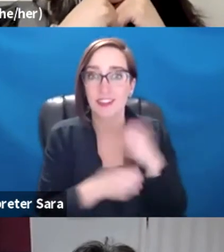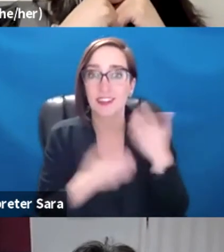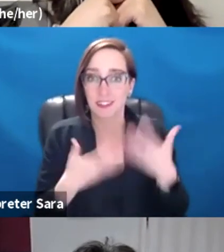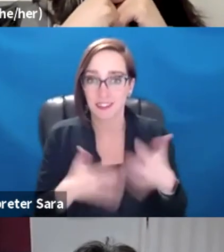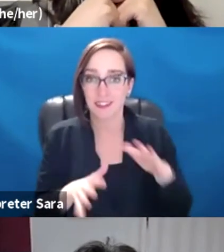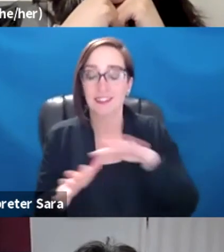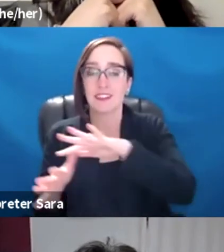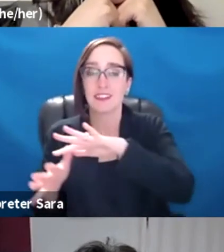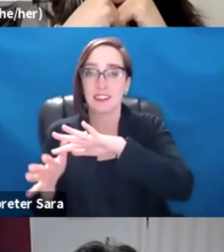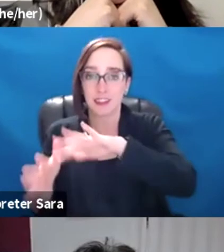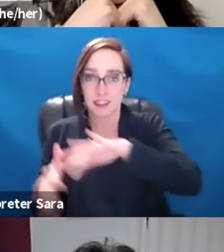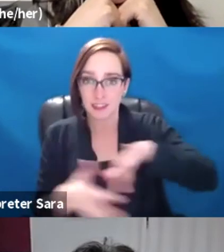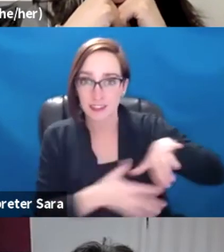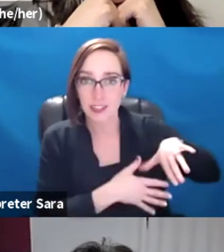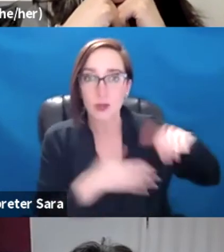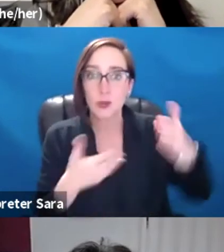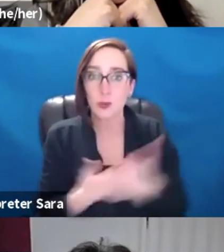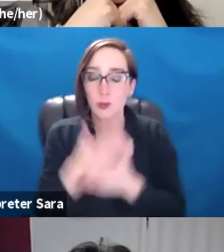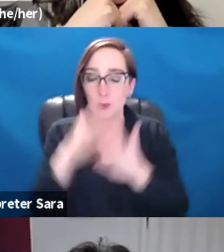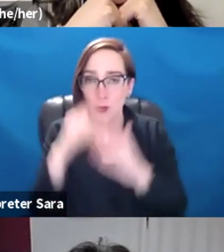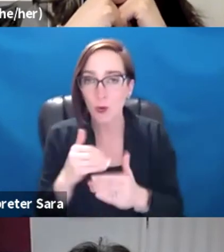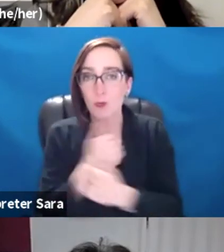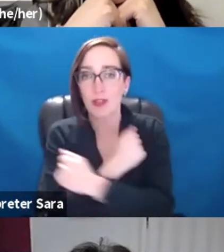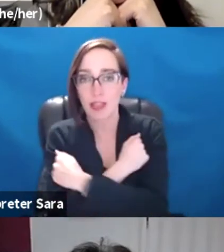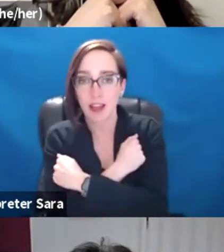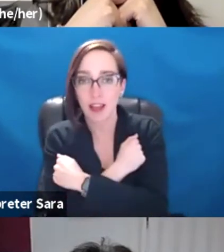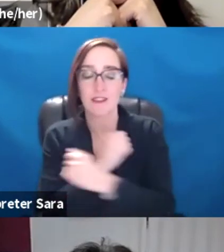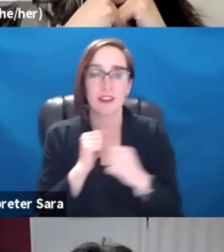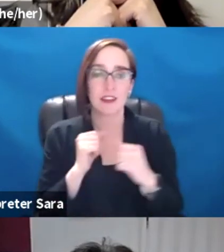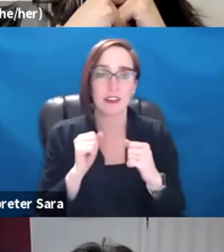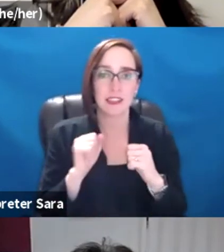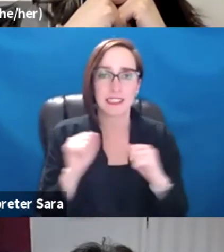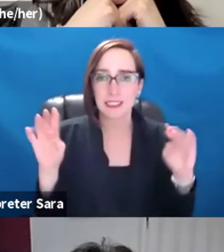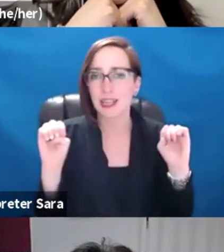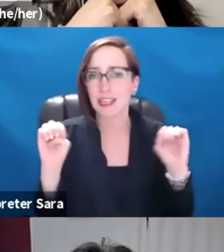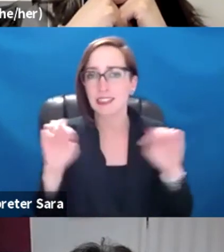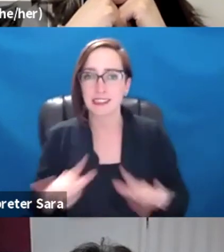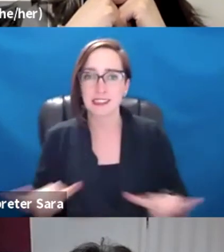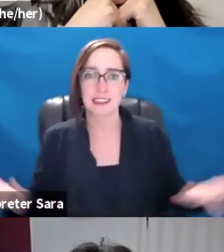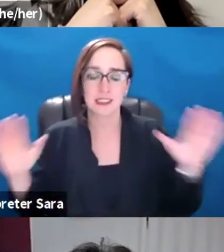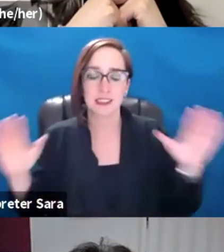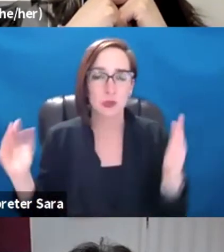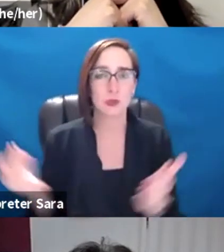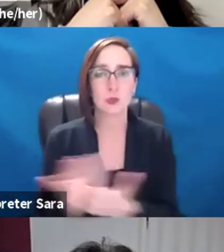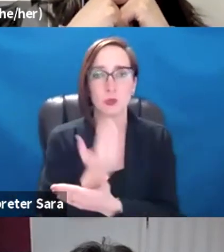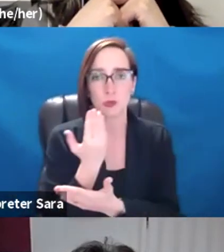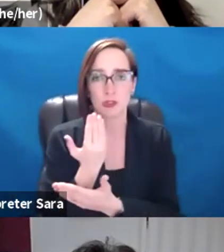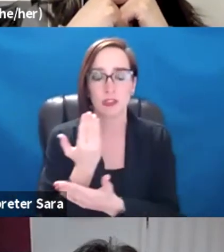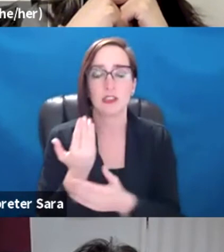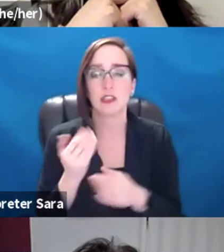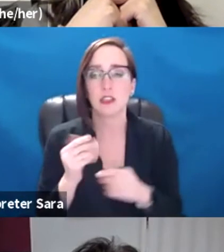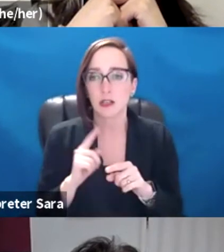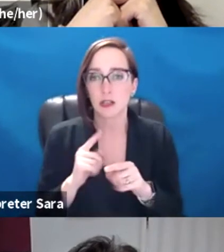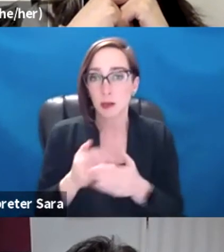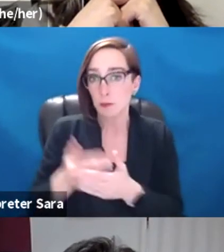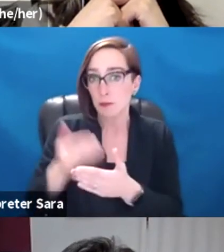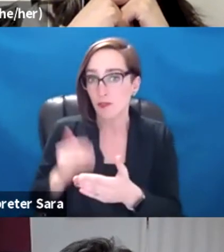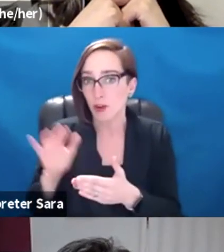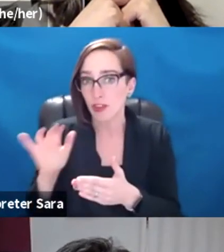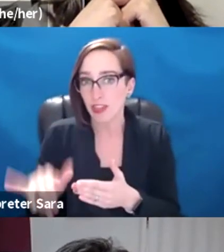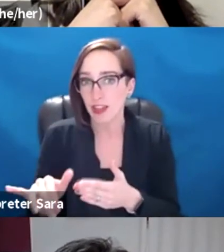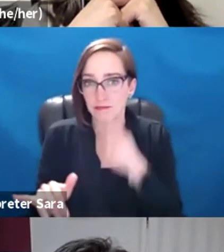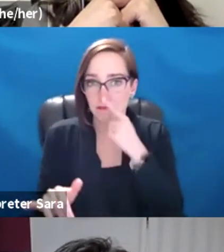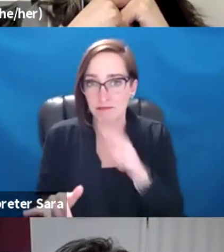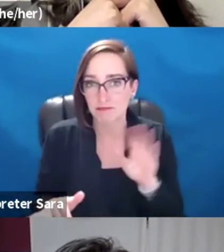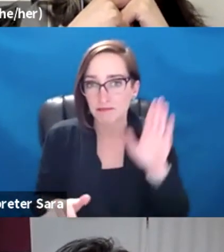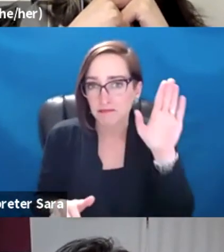new opportunity, new hope, new love, new space. But before we get there, I'd love if anybody would like to raise a